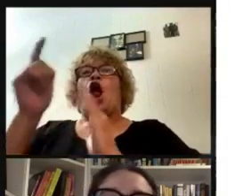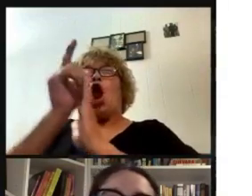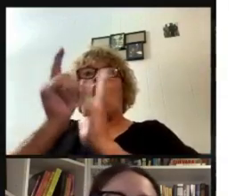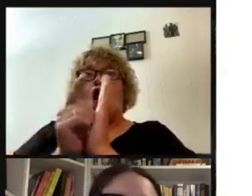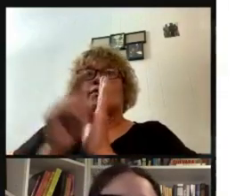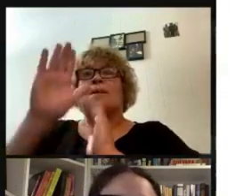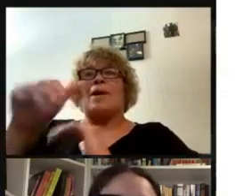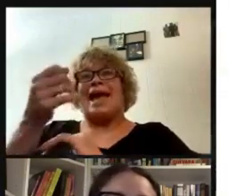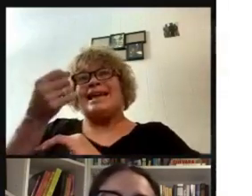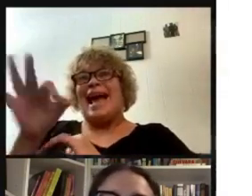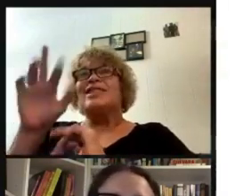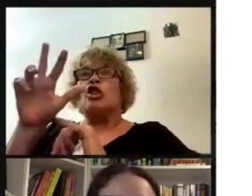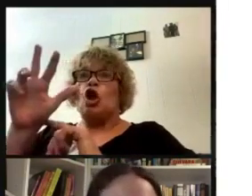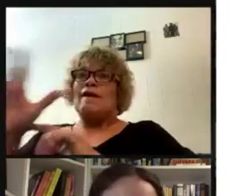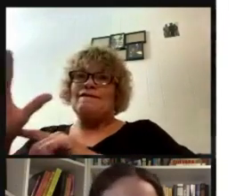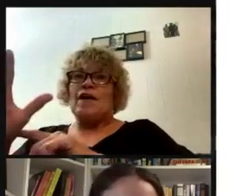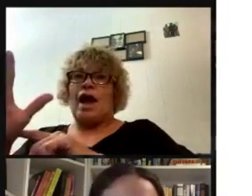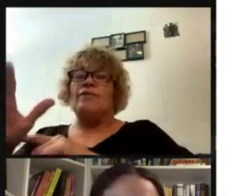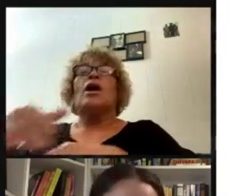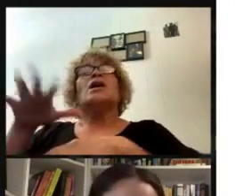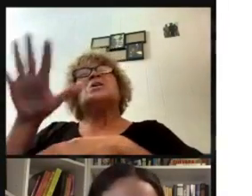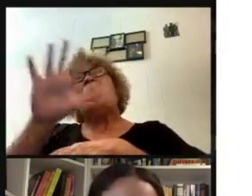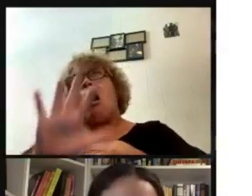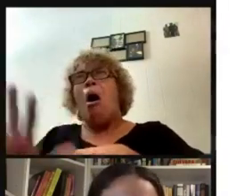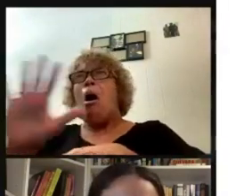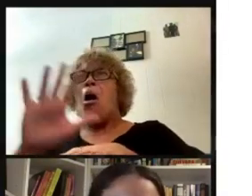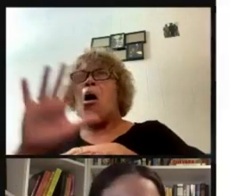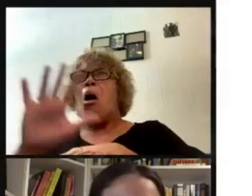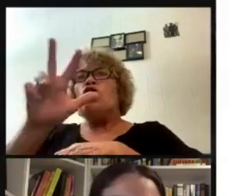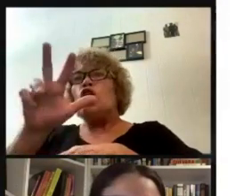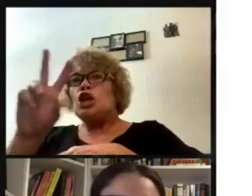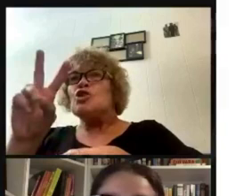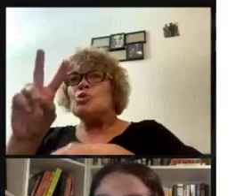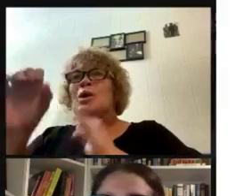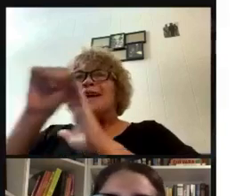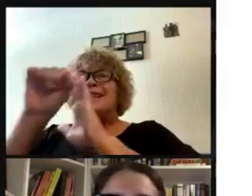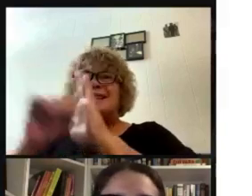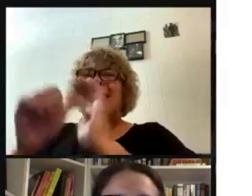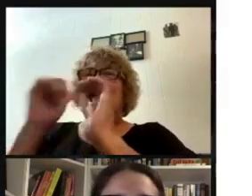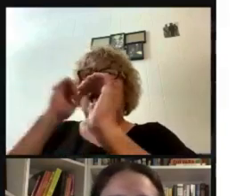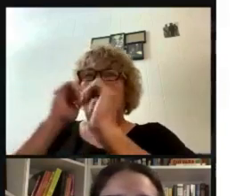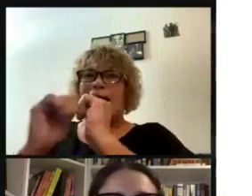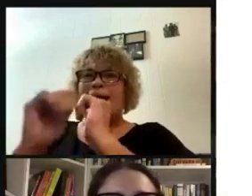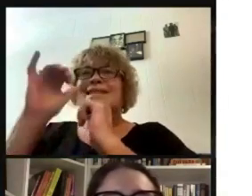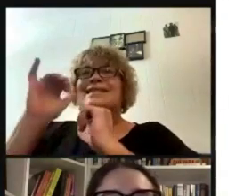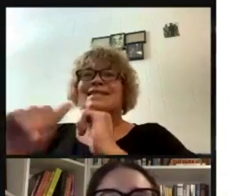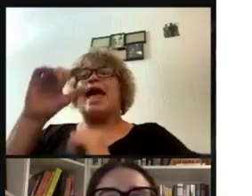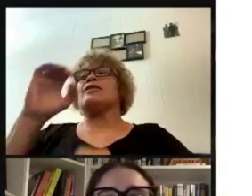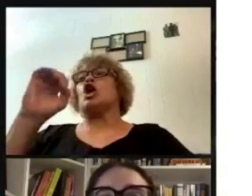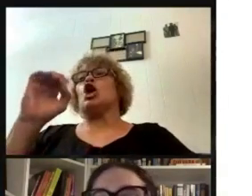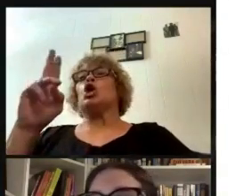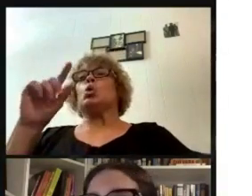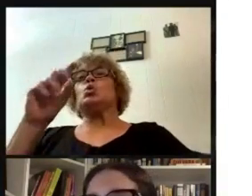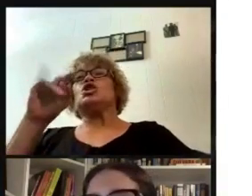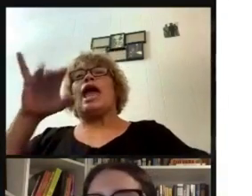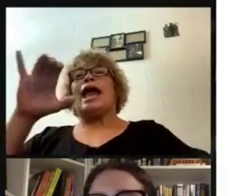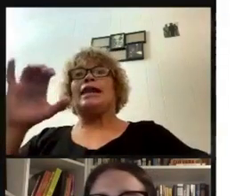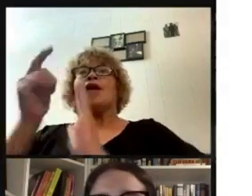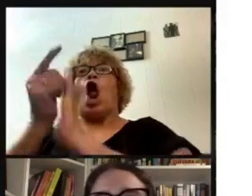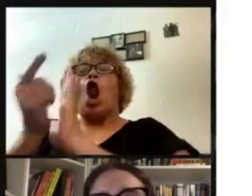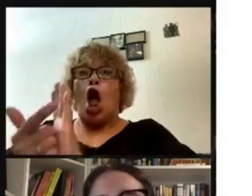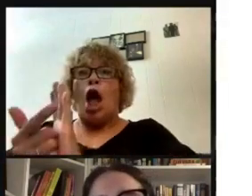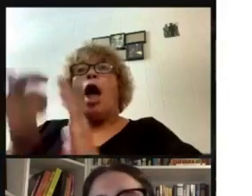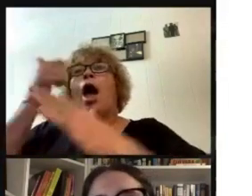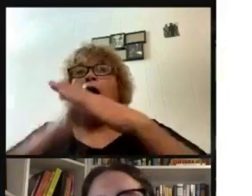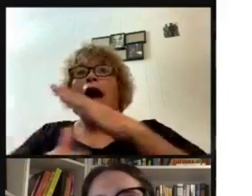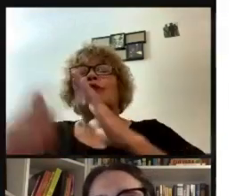1935. In all, 32 states passed this type of eugenic legislation. And under these